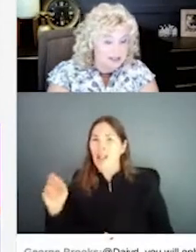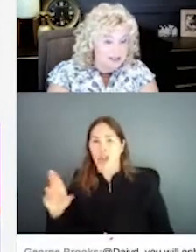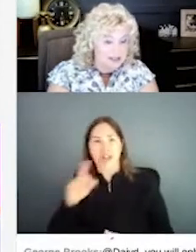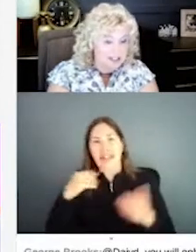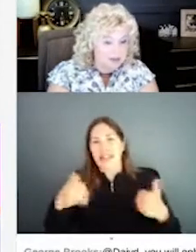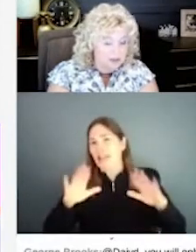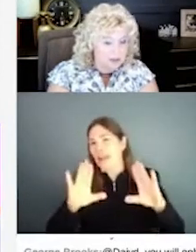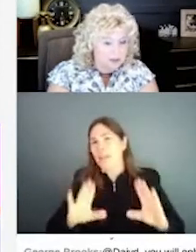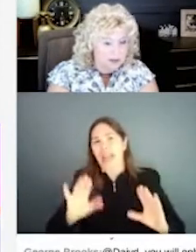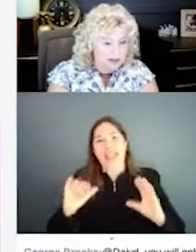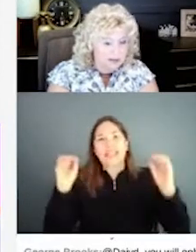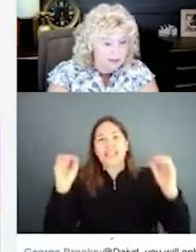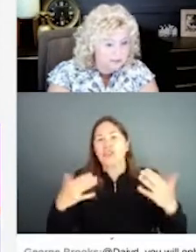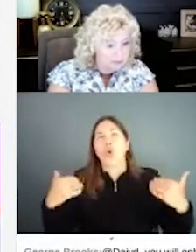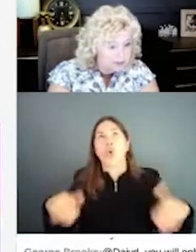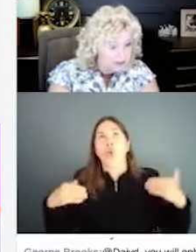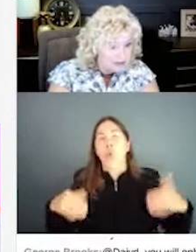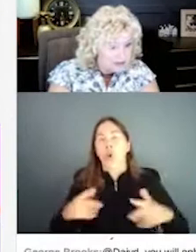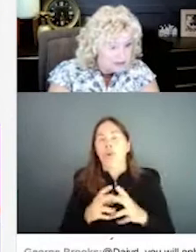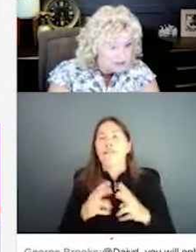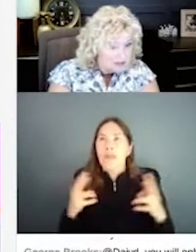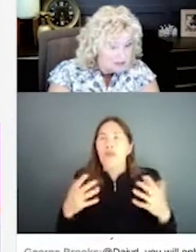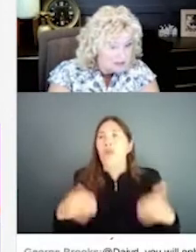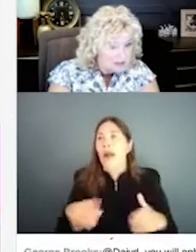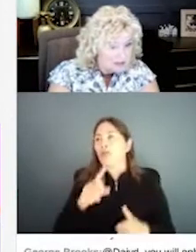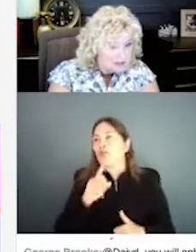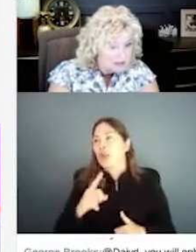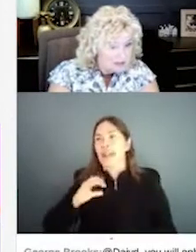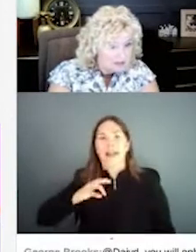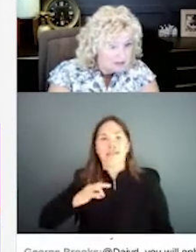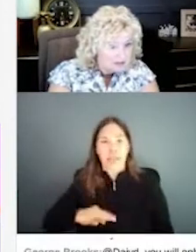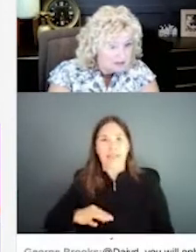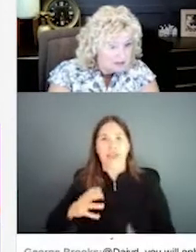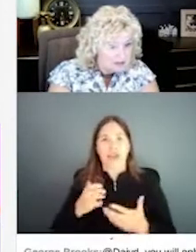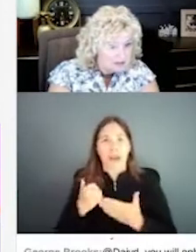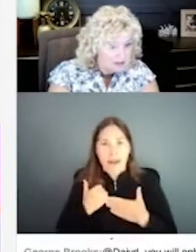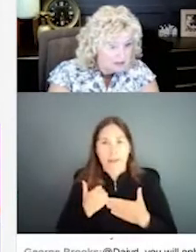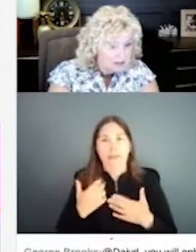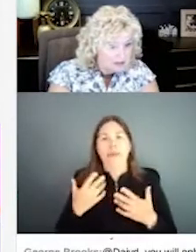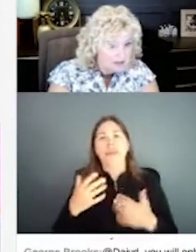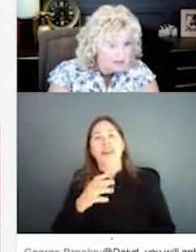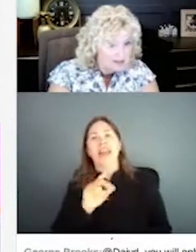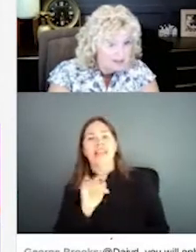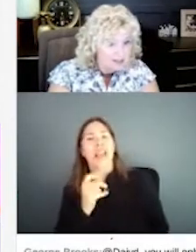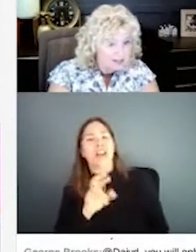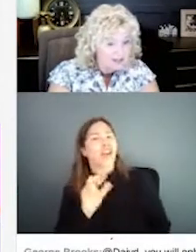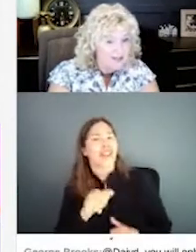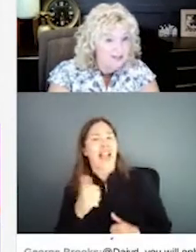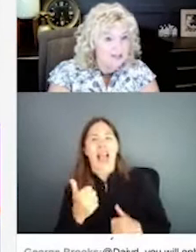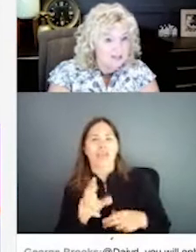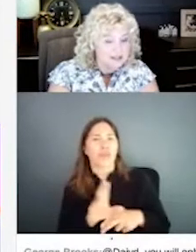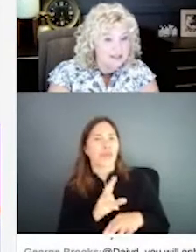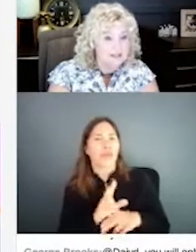amazing. That teacher was so helpful. And there are so many other useful sessions in there as